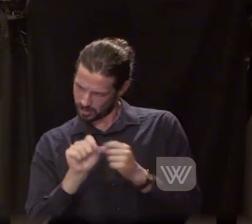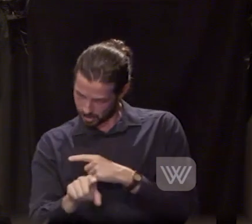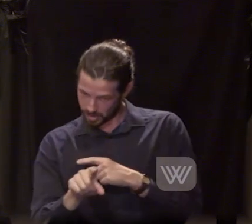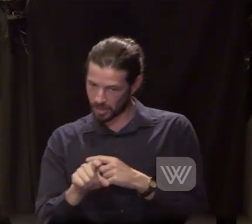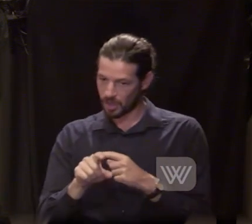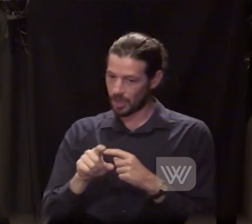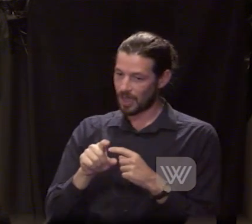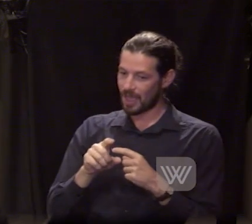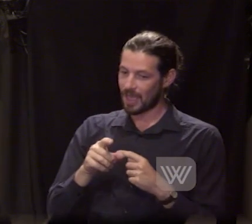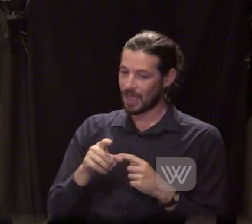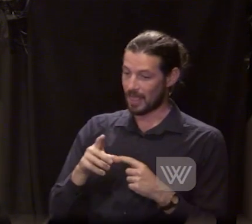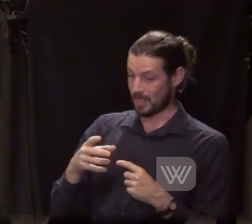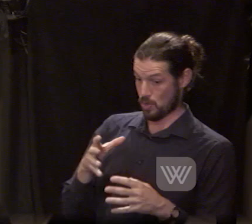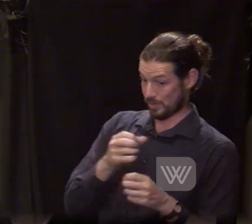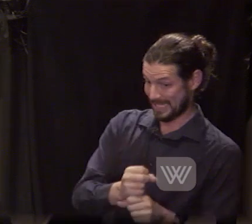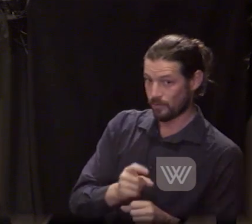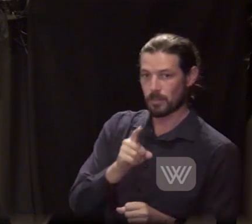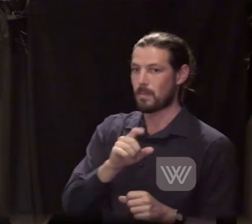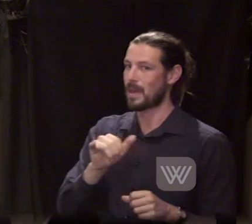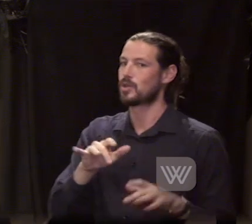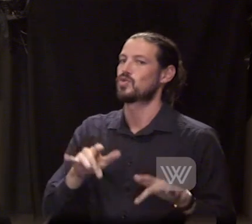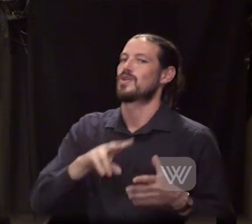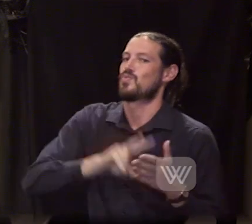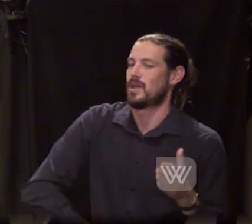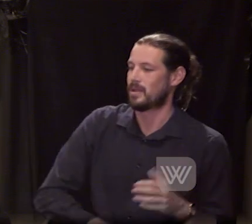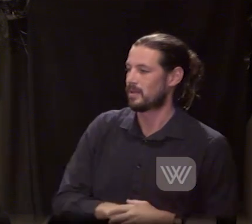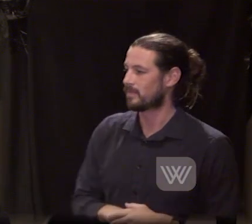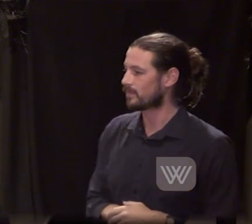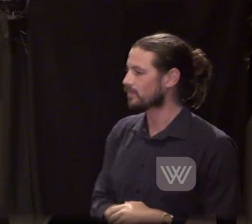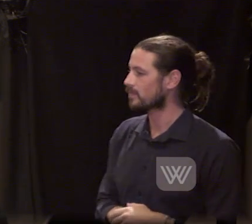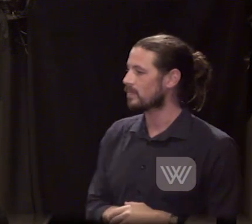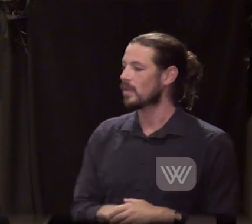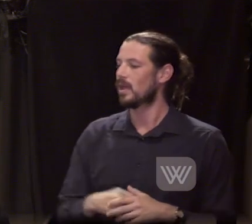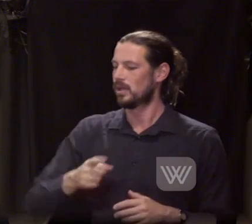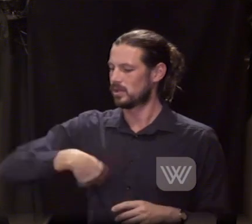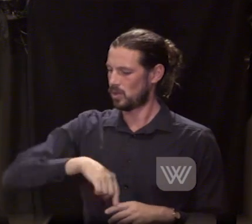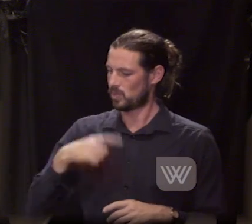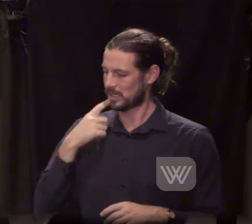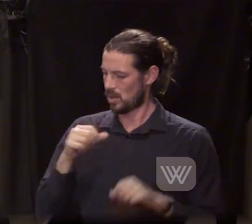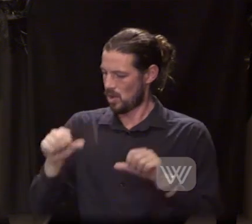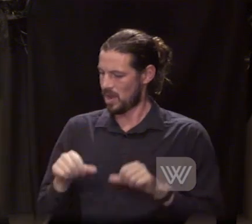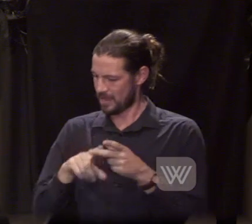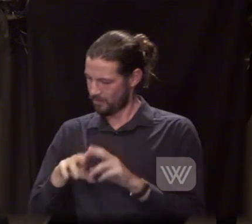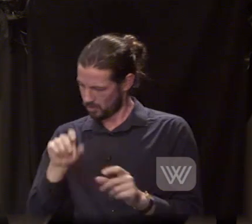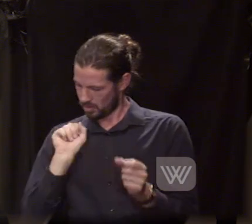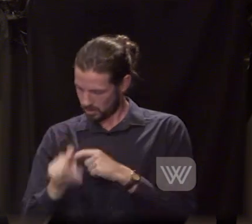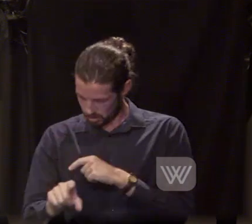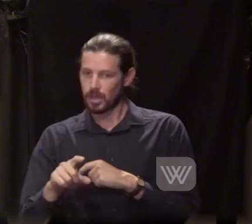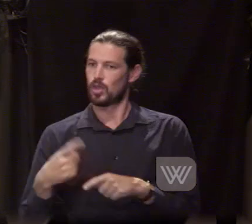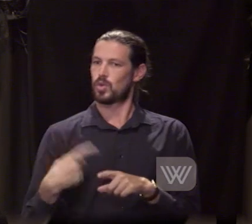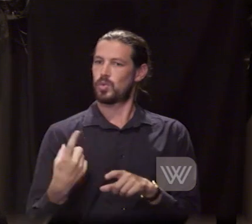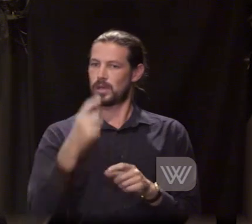and acknowledge. So we moved to the system of whenever you get a message from somebody, you just send a quick acknowledge to it. And that's